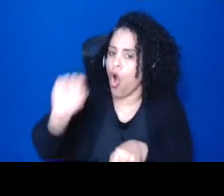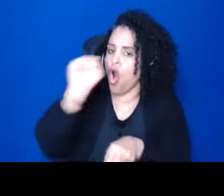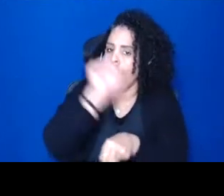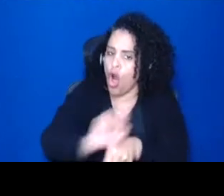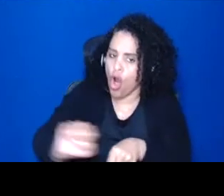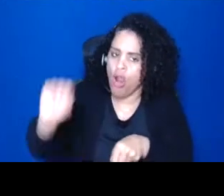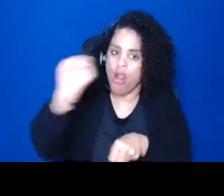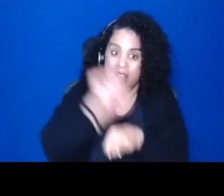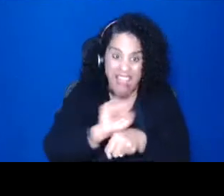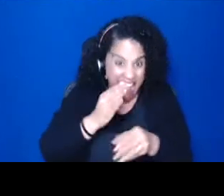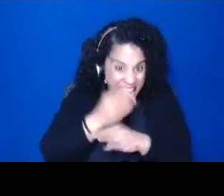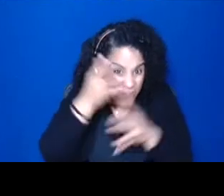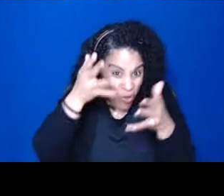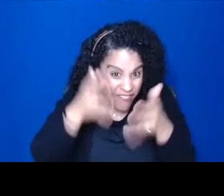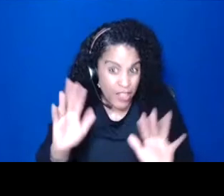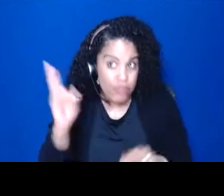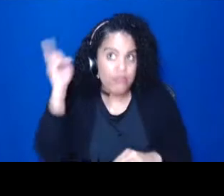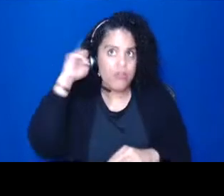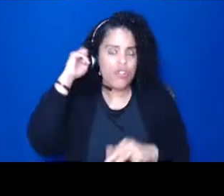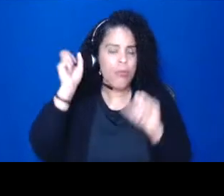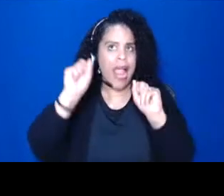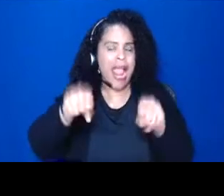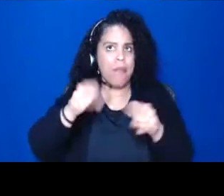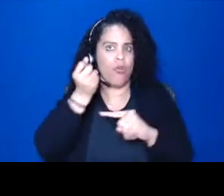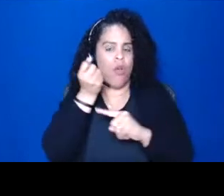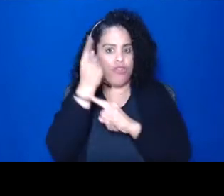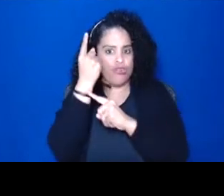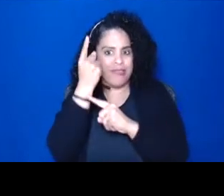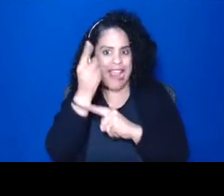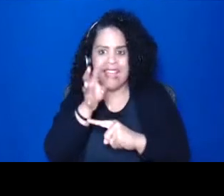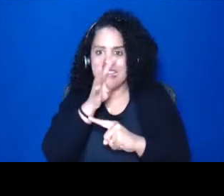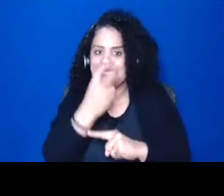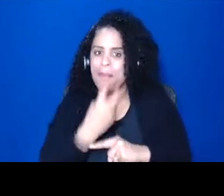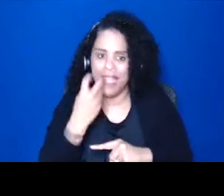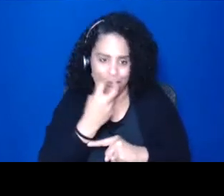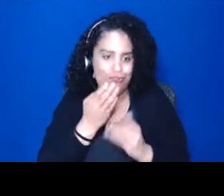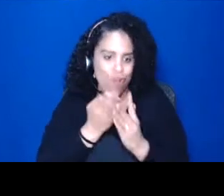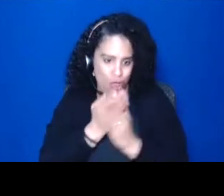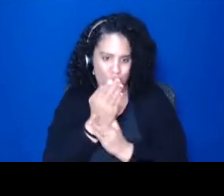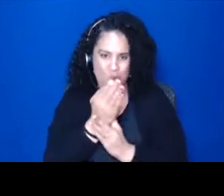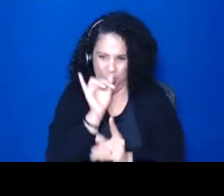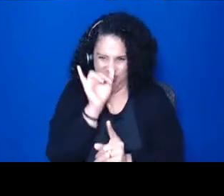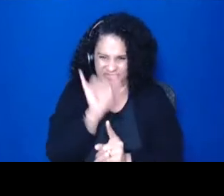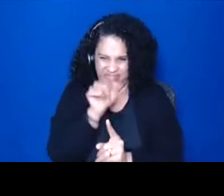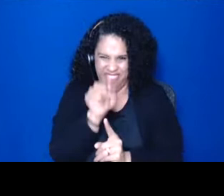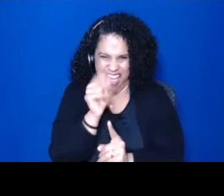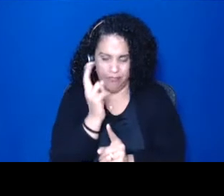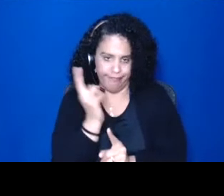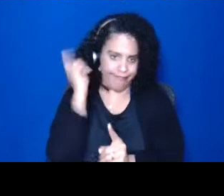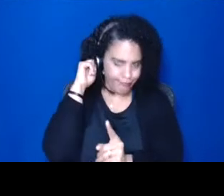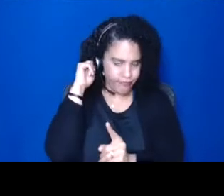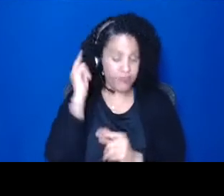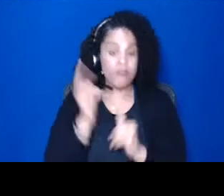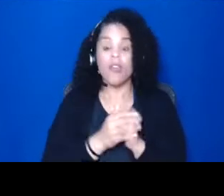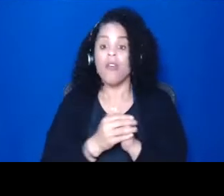after getting the implant in order to be able to understand speech through the implant. Even